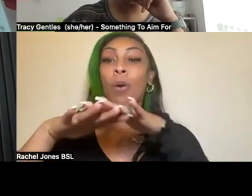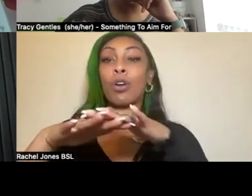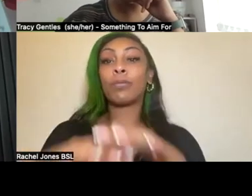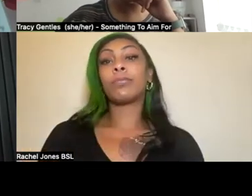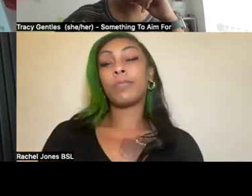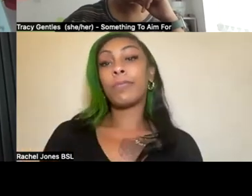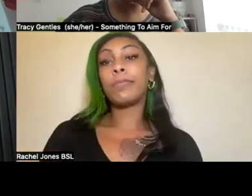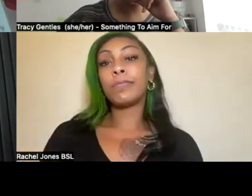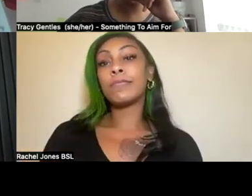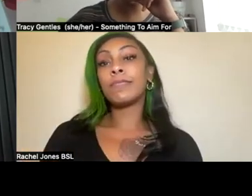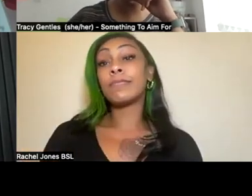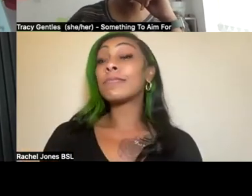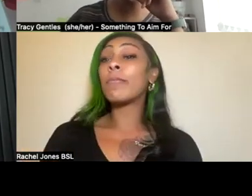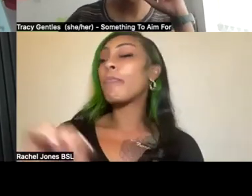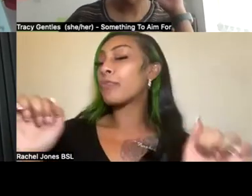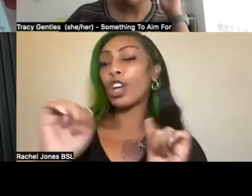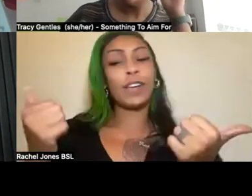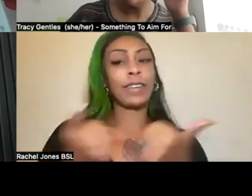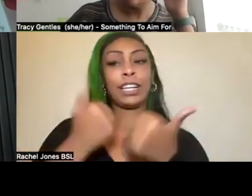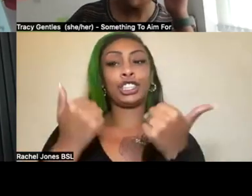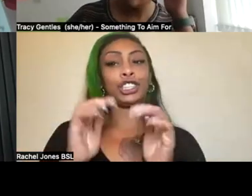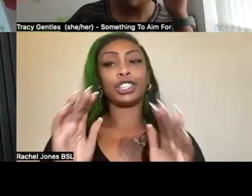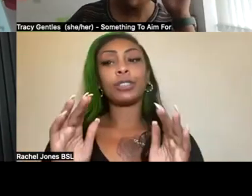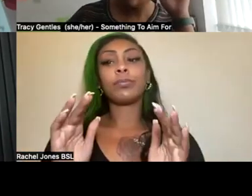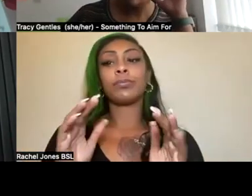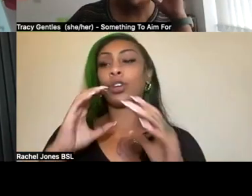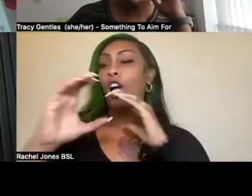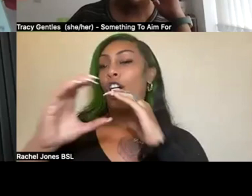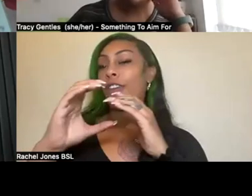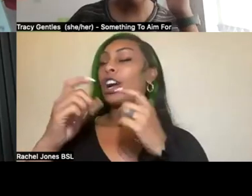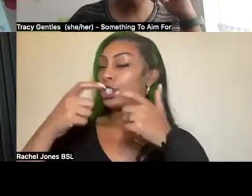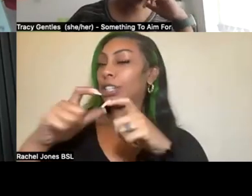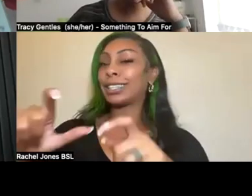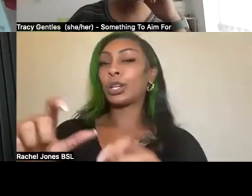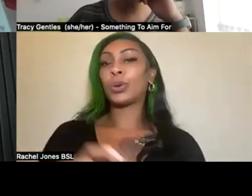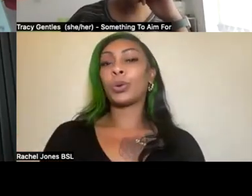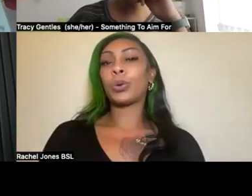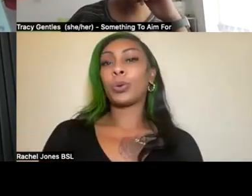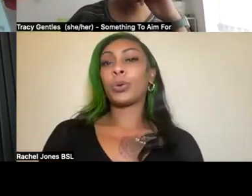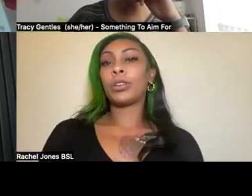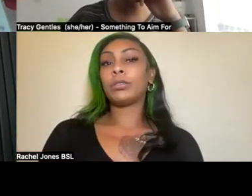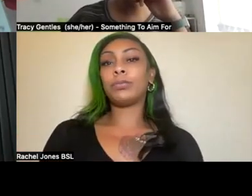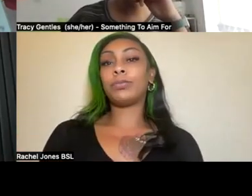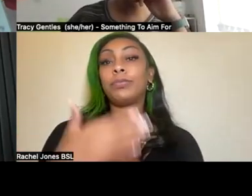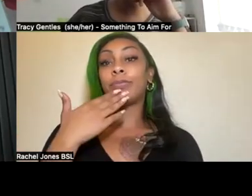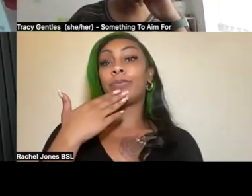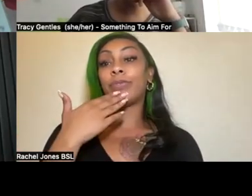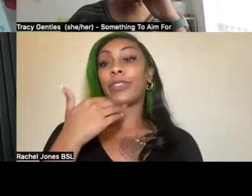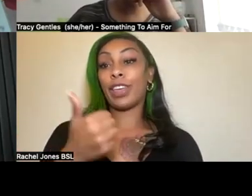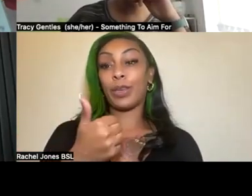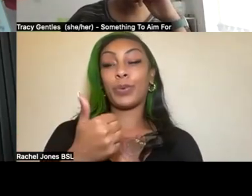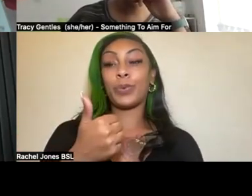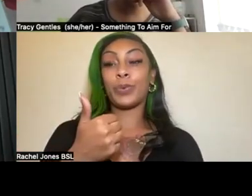isn't finished about this conversation that's exciting. Thanks for bearing with me as